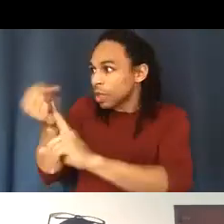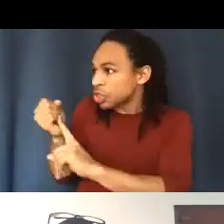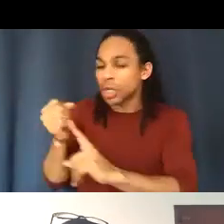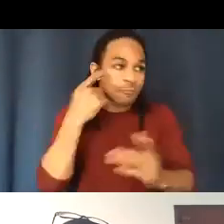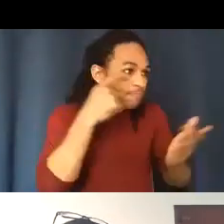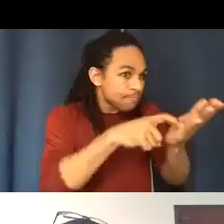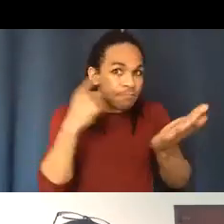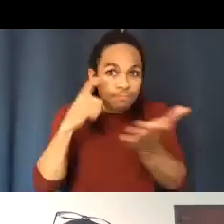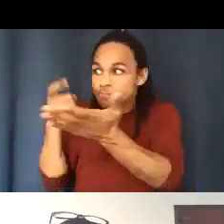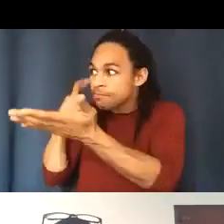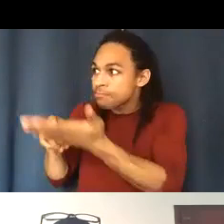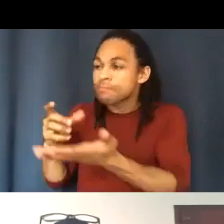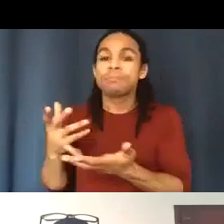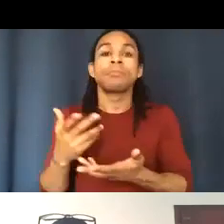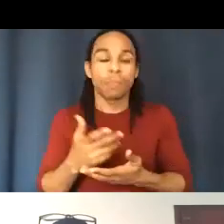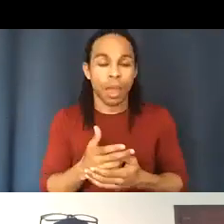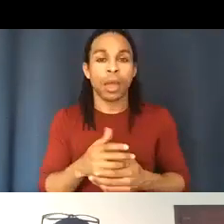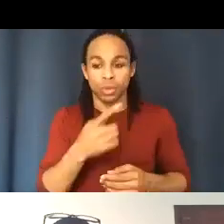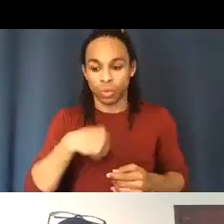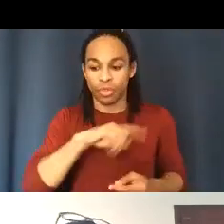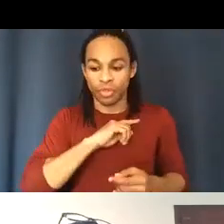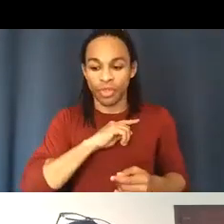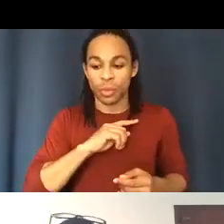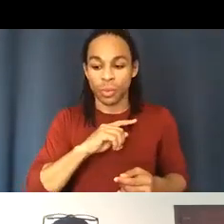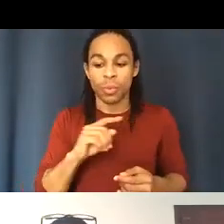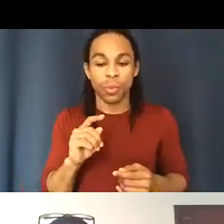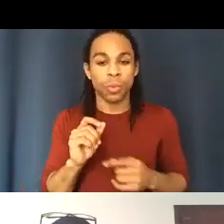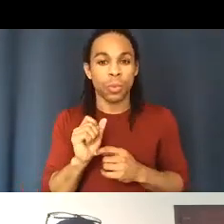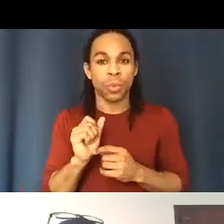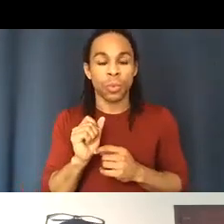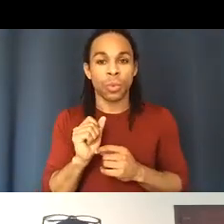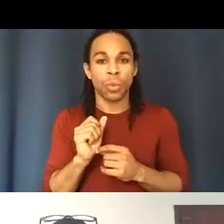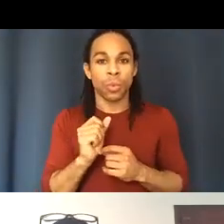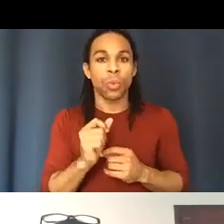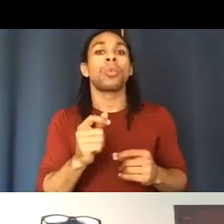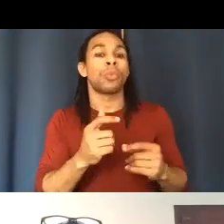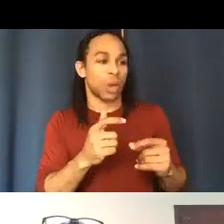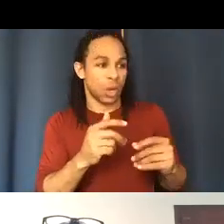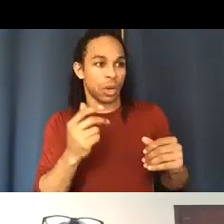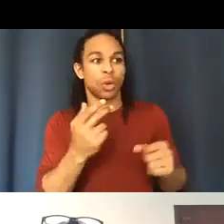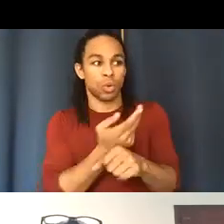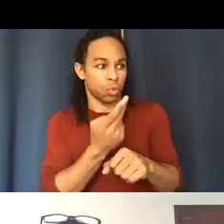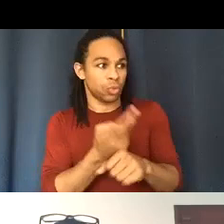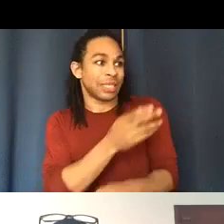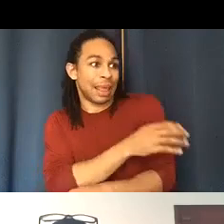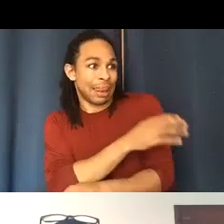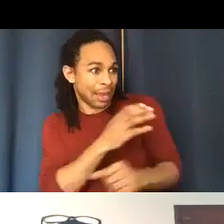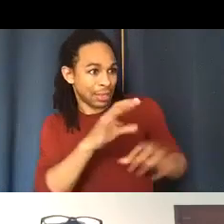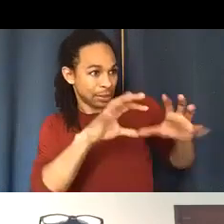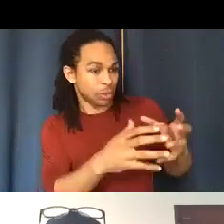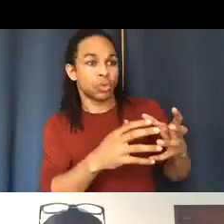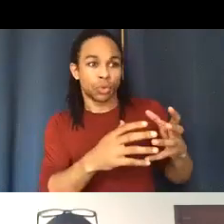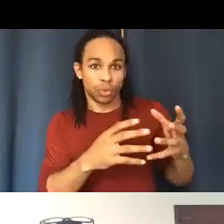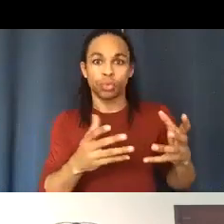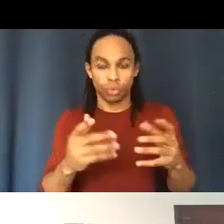basically attached at the main treatment center, helping train clinicians and treating patients. And in terms of